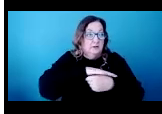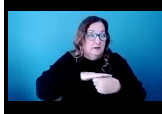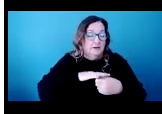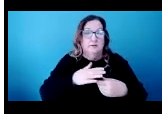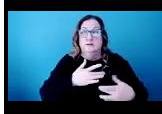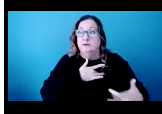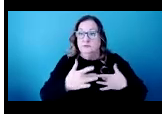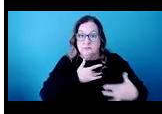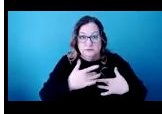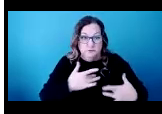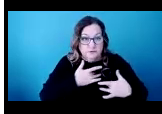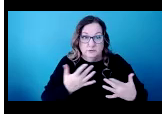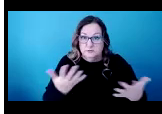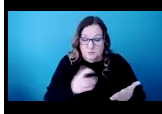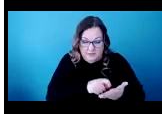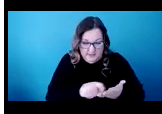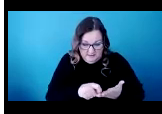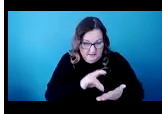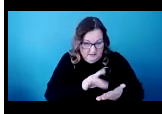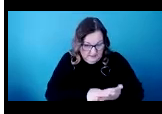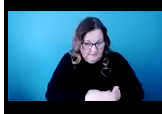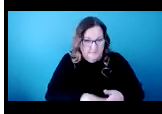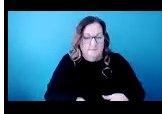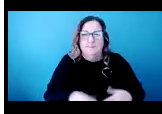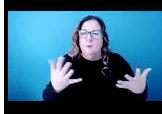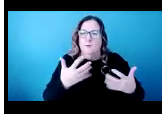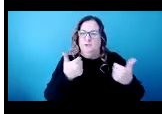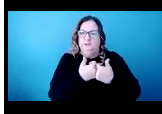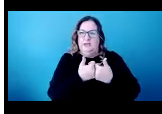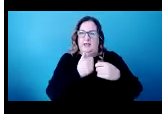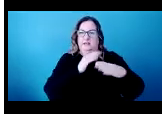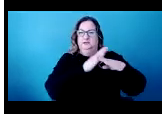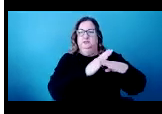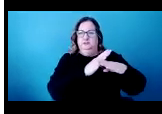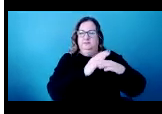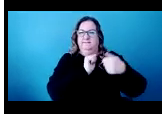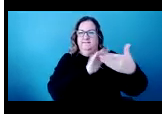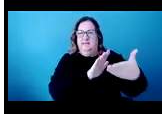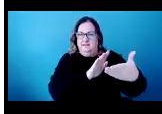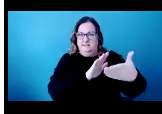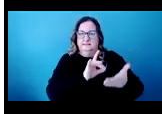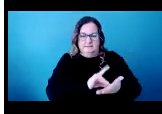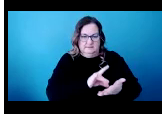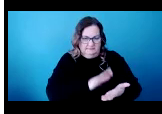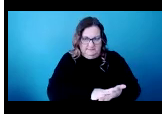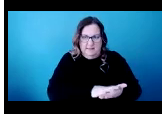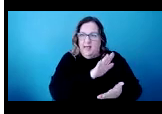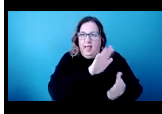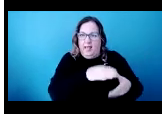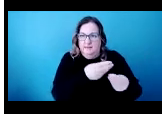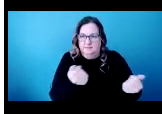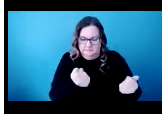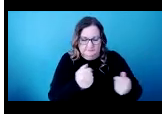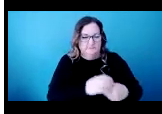What obstacles do Utahns with disabilities face that you feel are not being addressed? And then are there